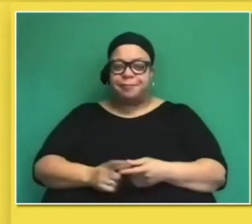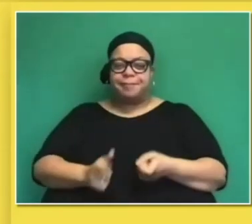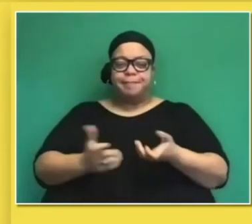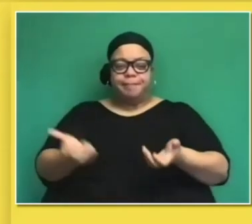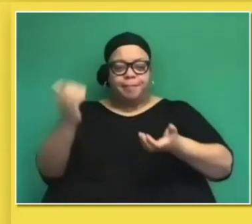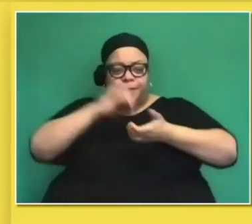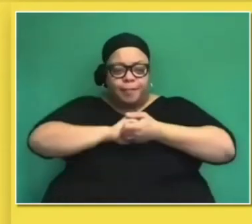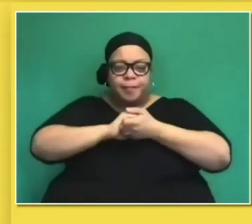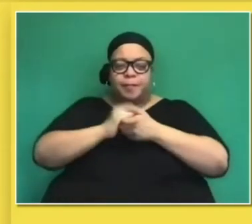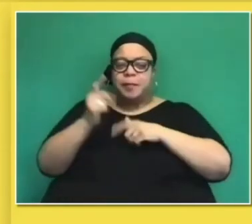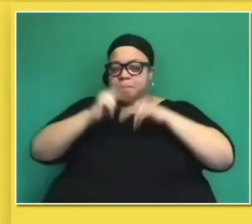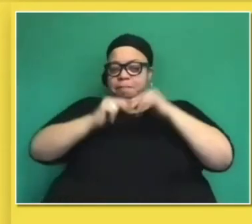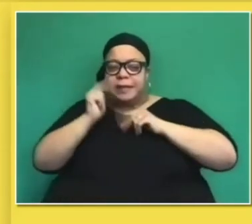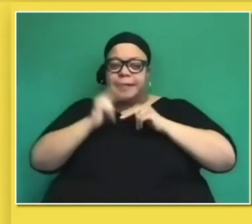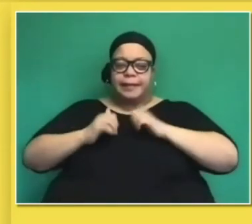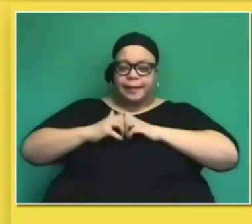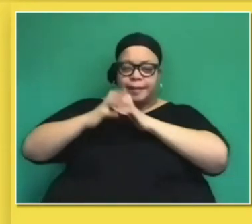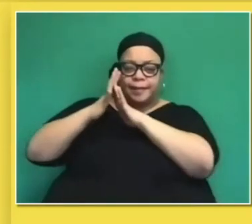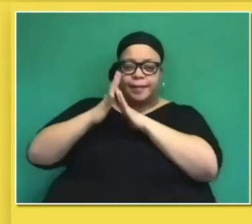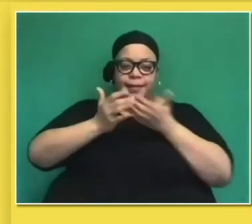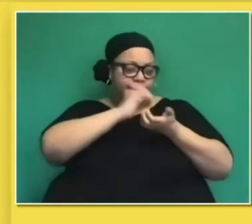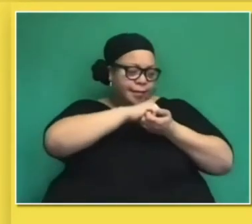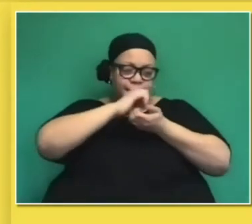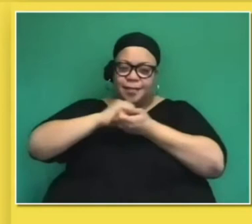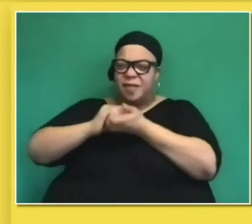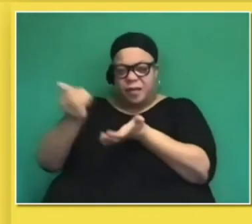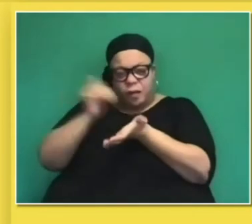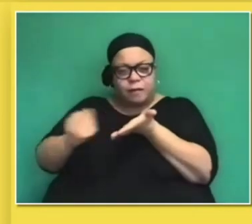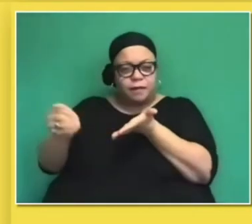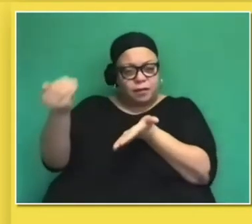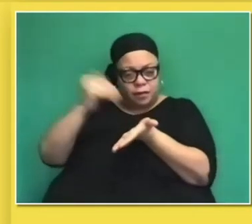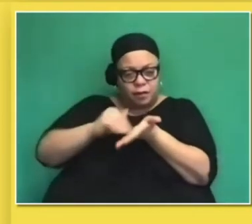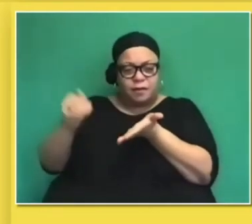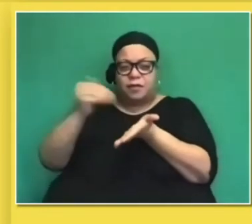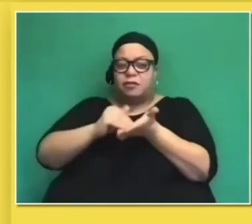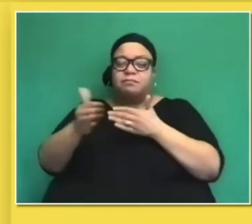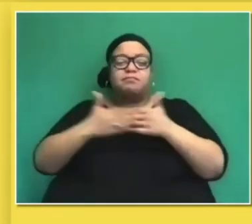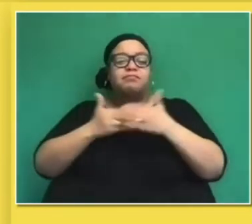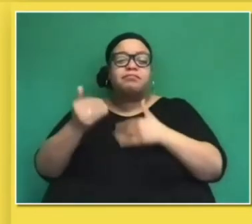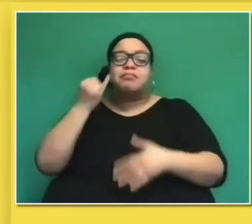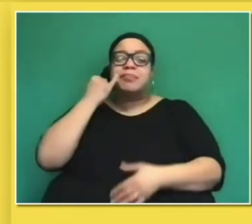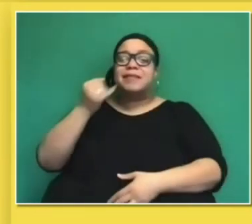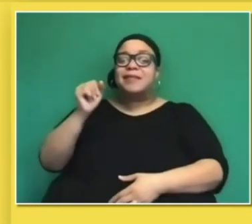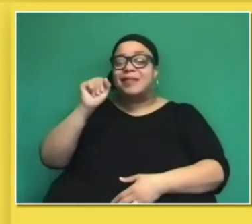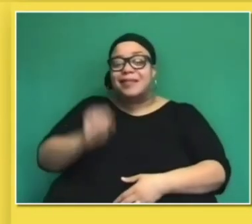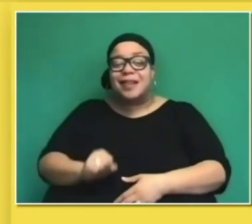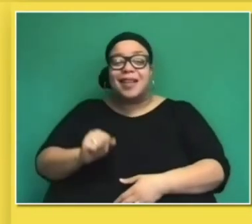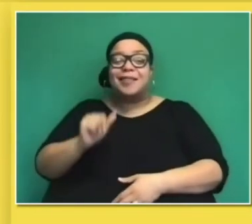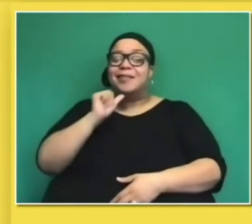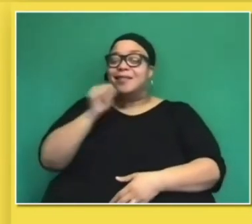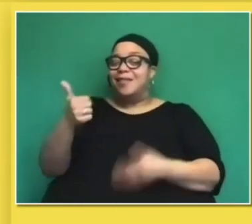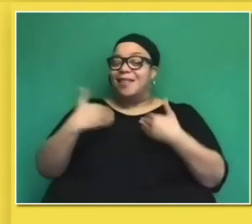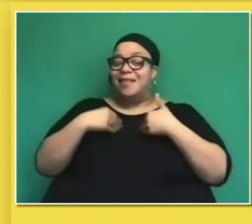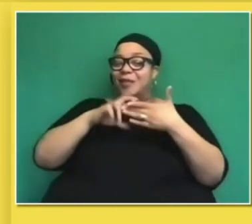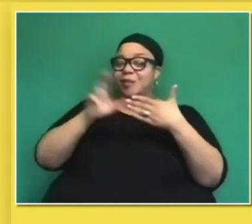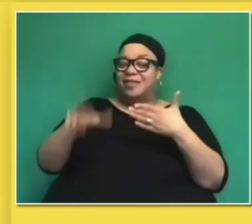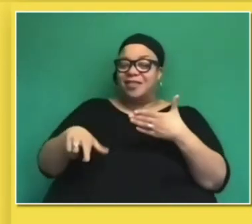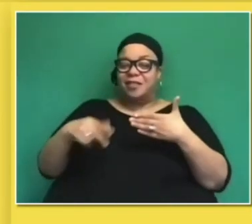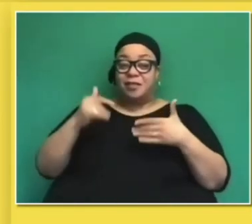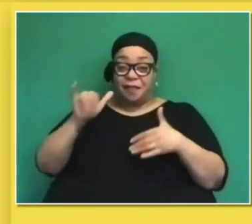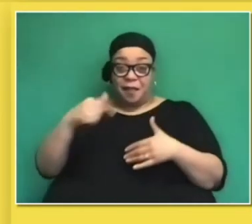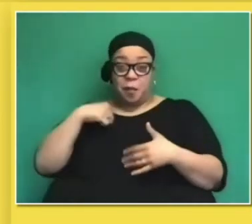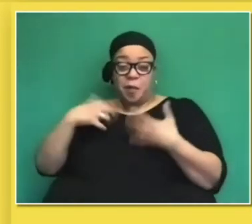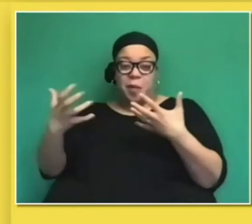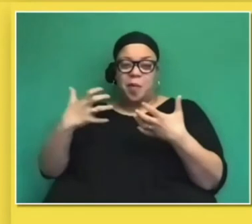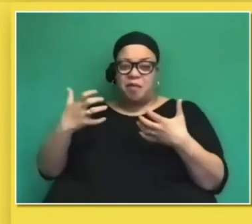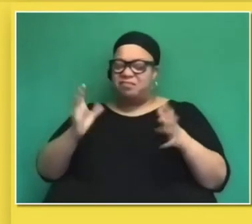the closeness of the races in the South, if they don't turn out exactly like some would like, the closeness is a sign of the